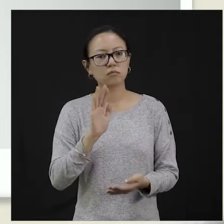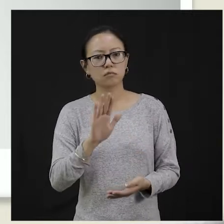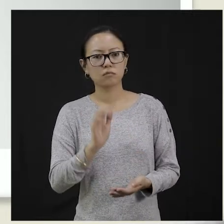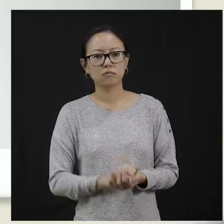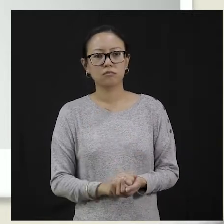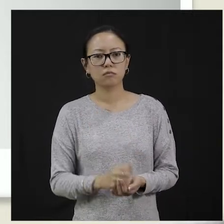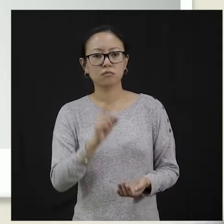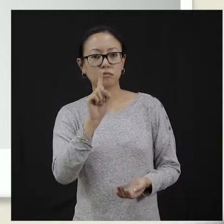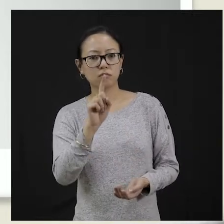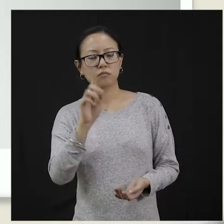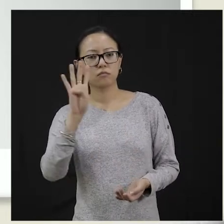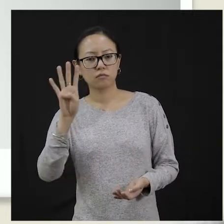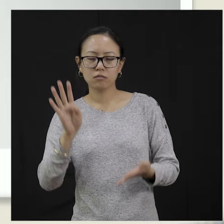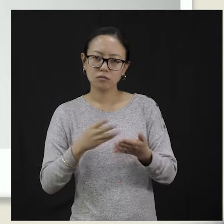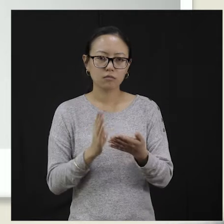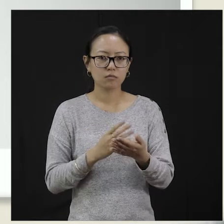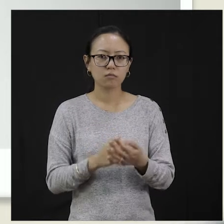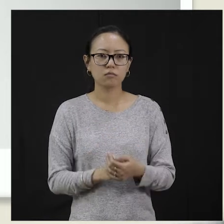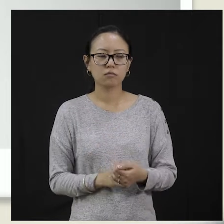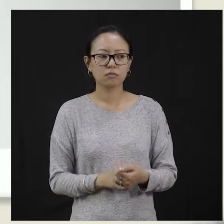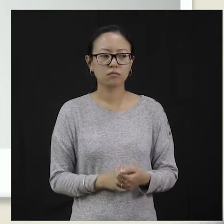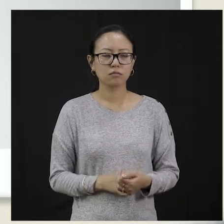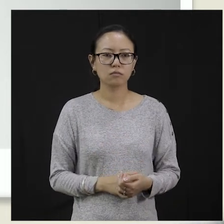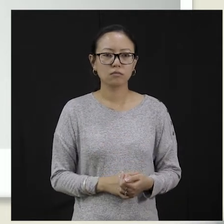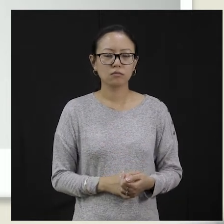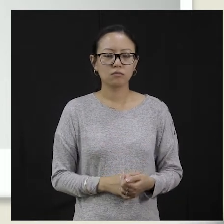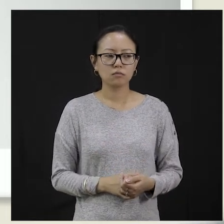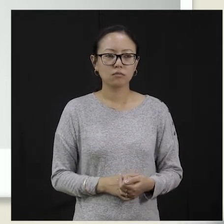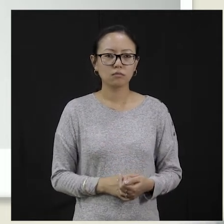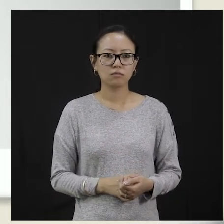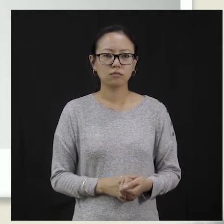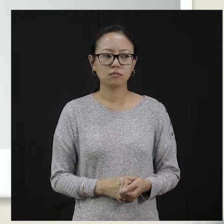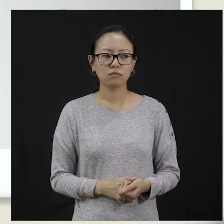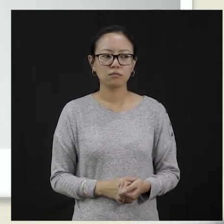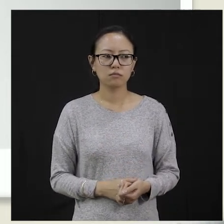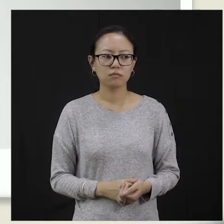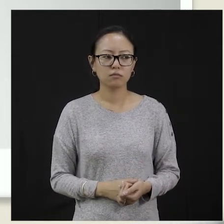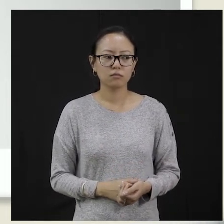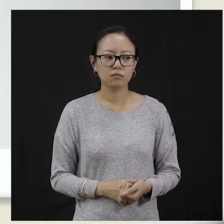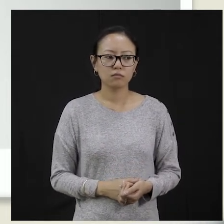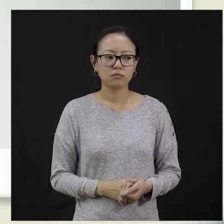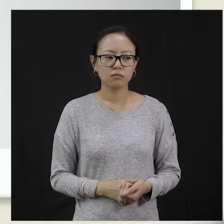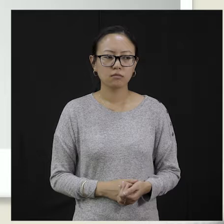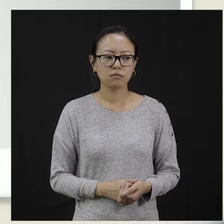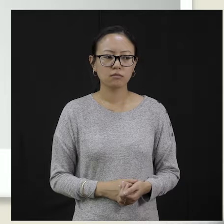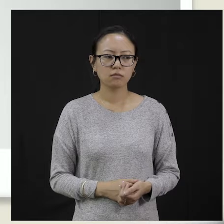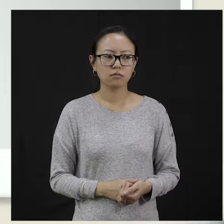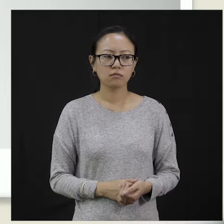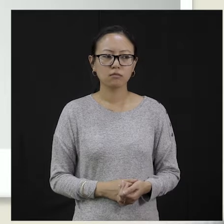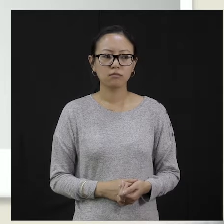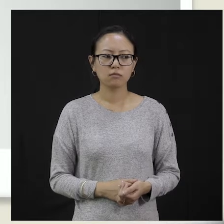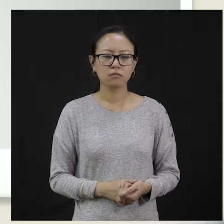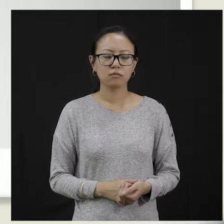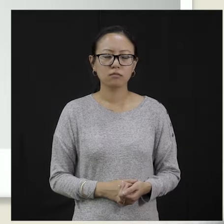Yes, this picture is also in your textbook, page number 14, 1-4. Okay, then tell me, what